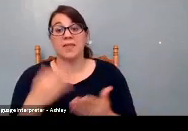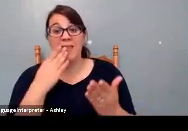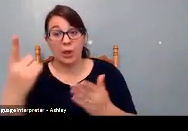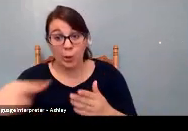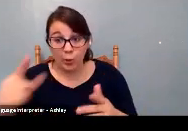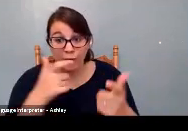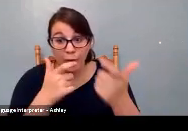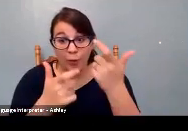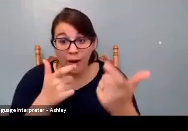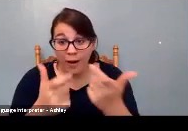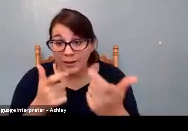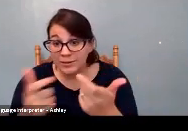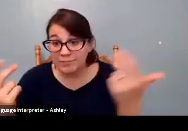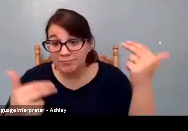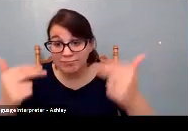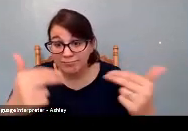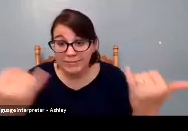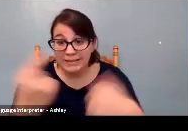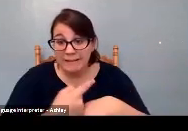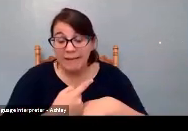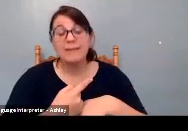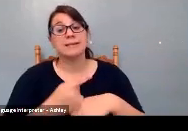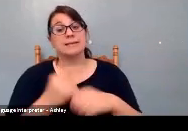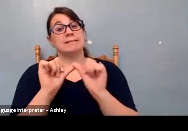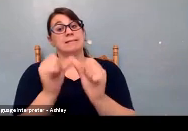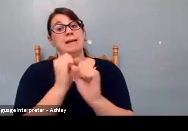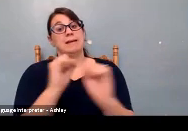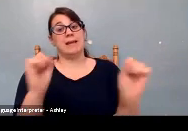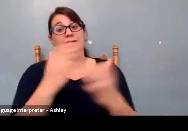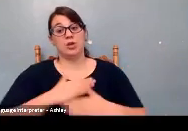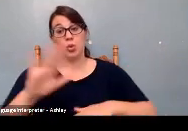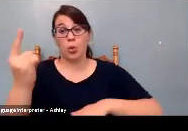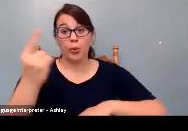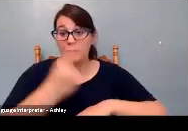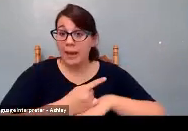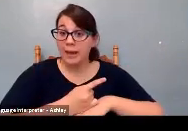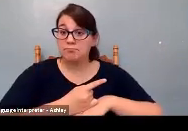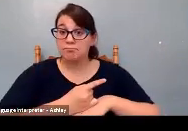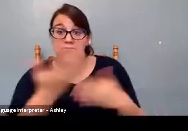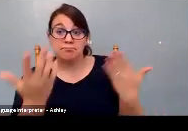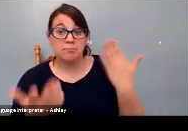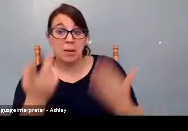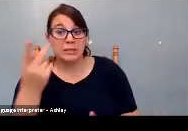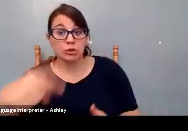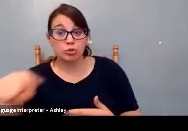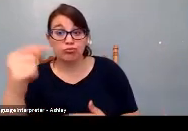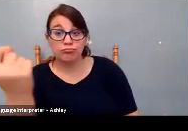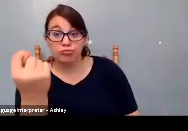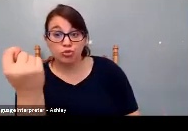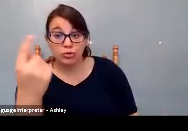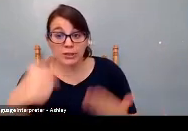And everybody stay safe and have a great rest of your day. And hopefully we'll see you next Tuesday.